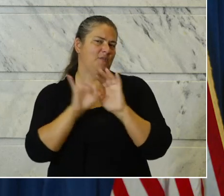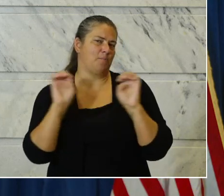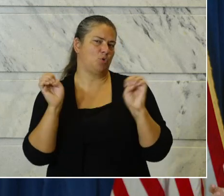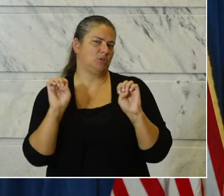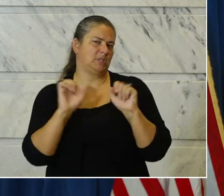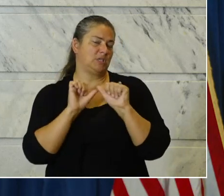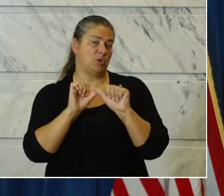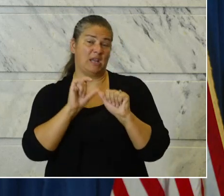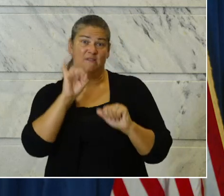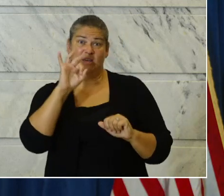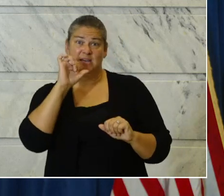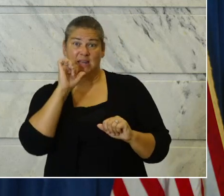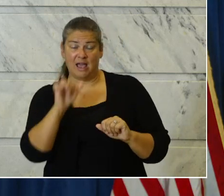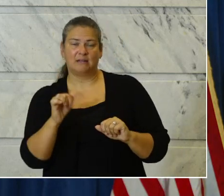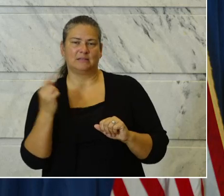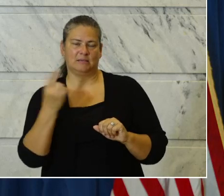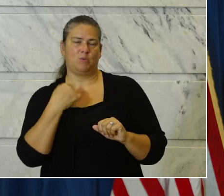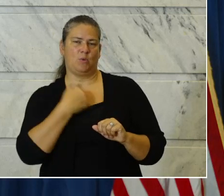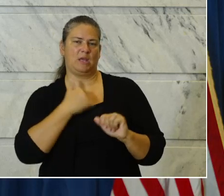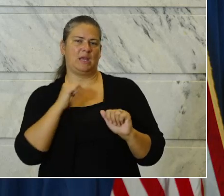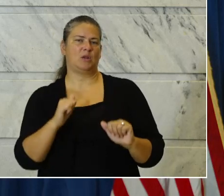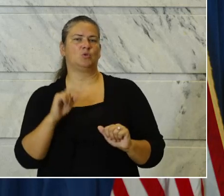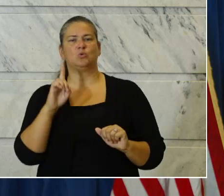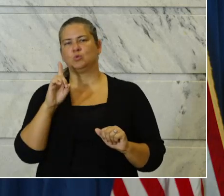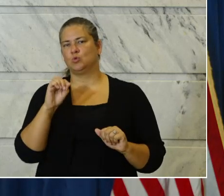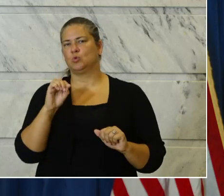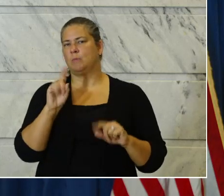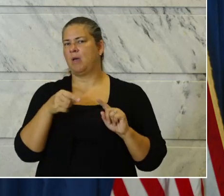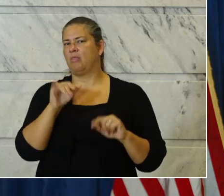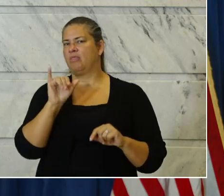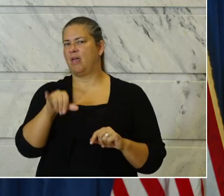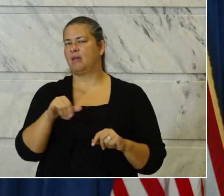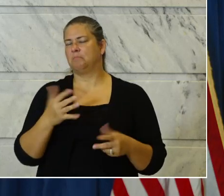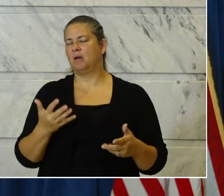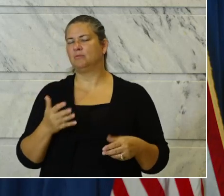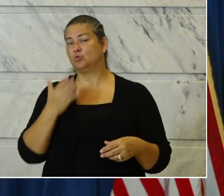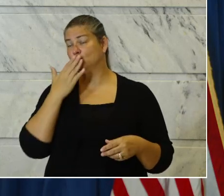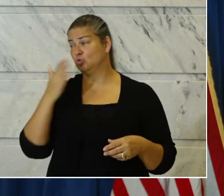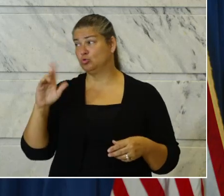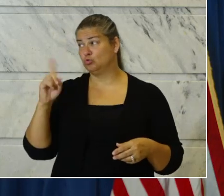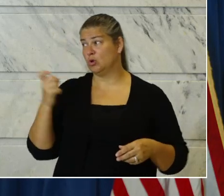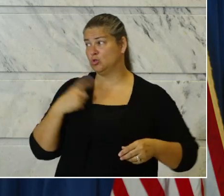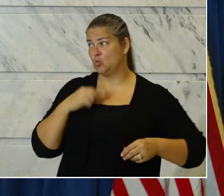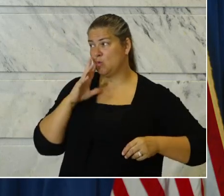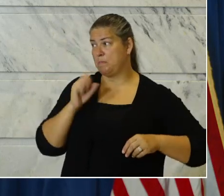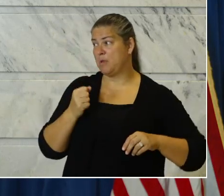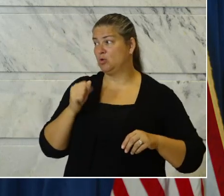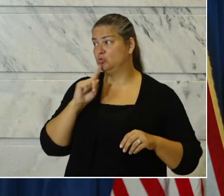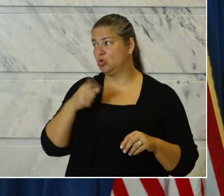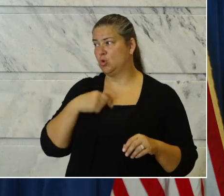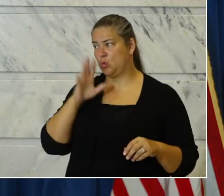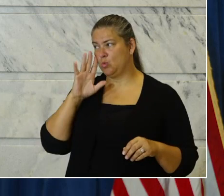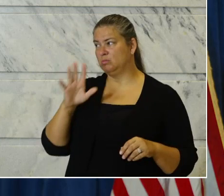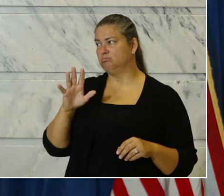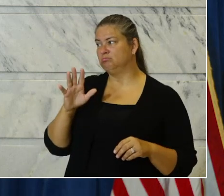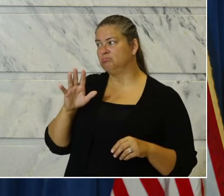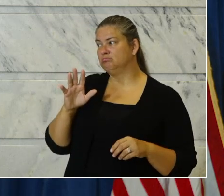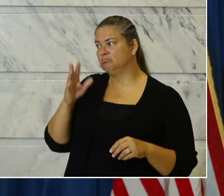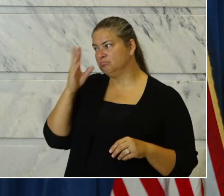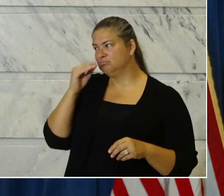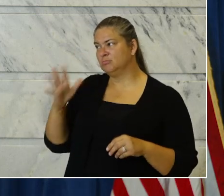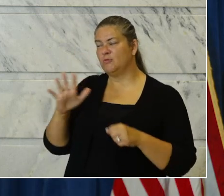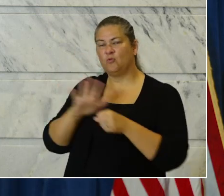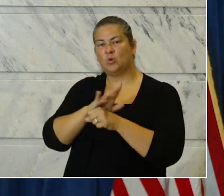not, there's something that we can do about that. I think it's a good question. Let us make sure that we get you the fully accurate